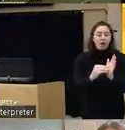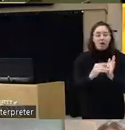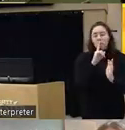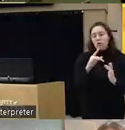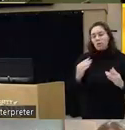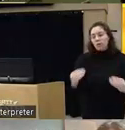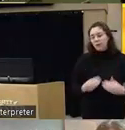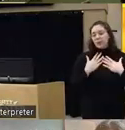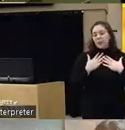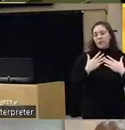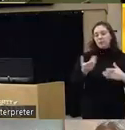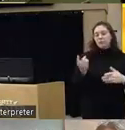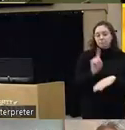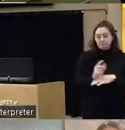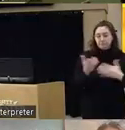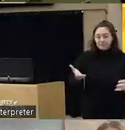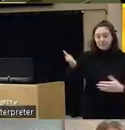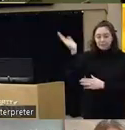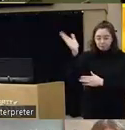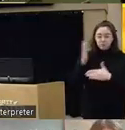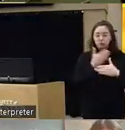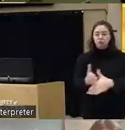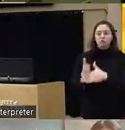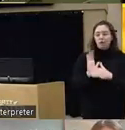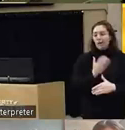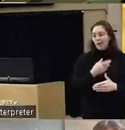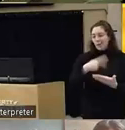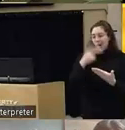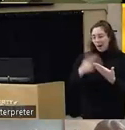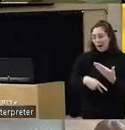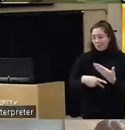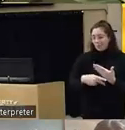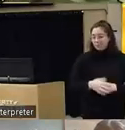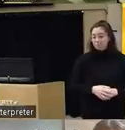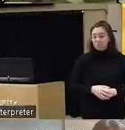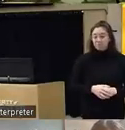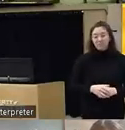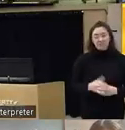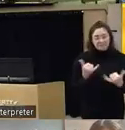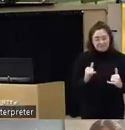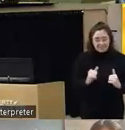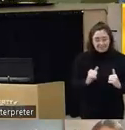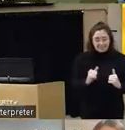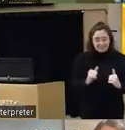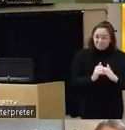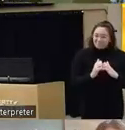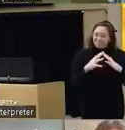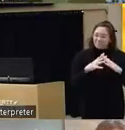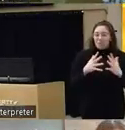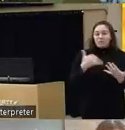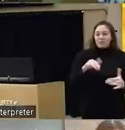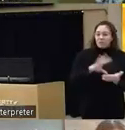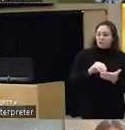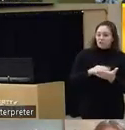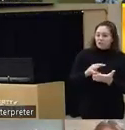and to share about what we are doing with our program, which is certainly in its infancy, but we have a lot of lessons learned in